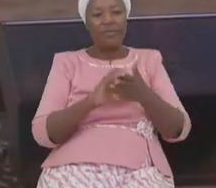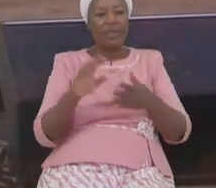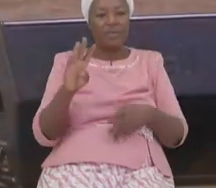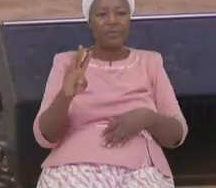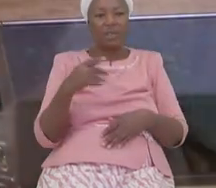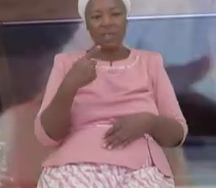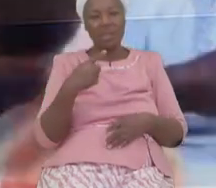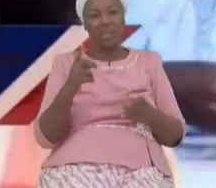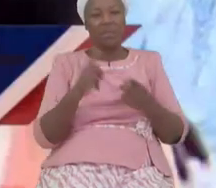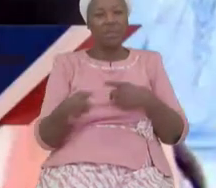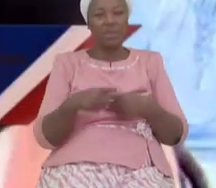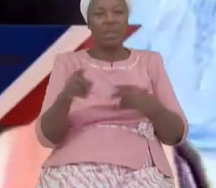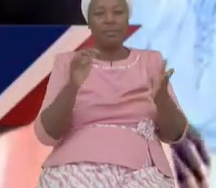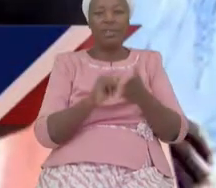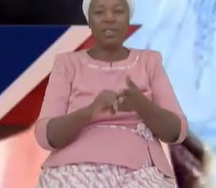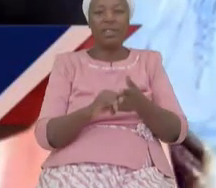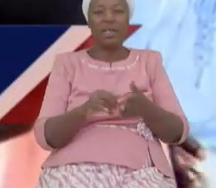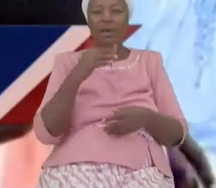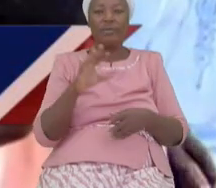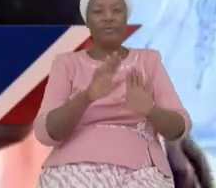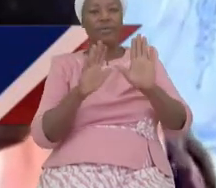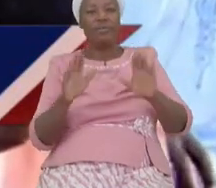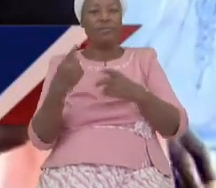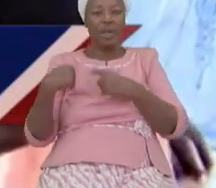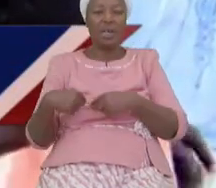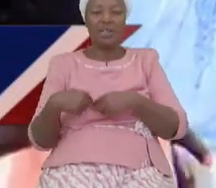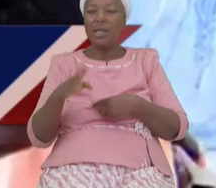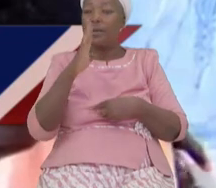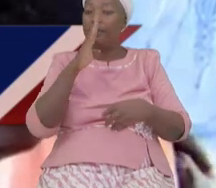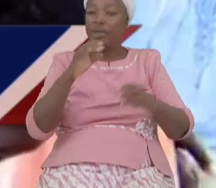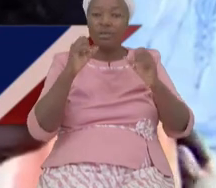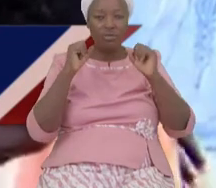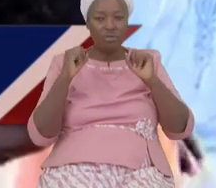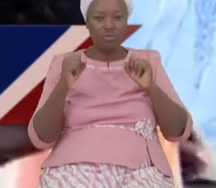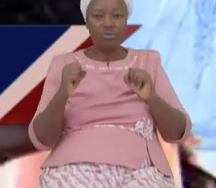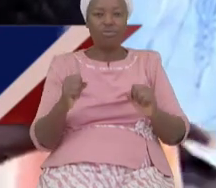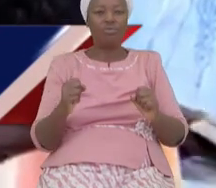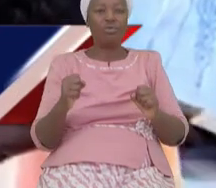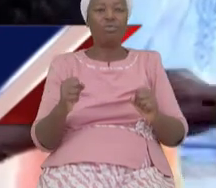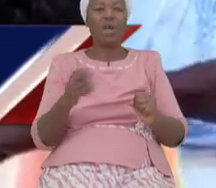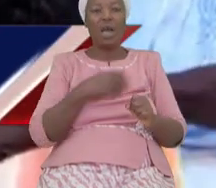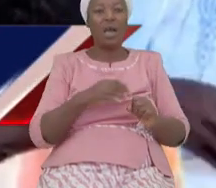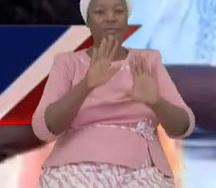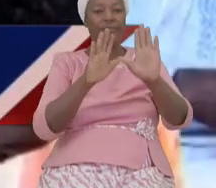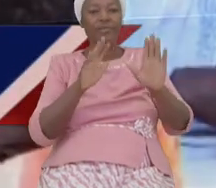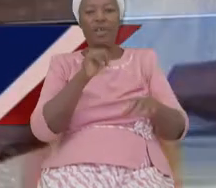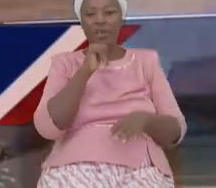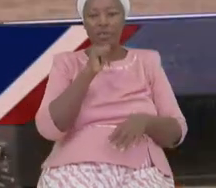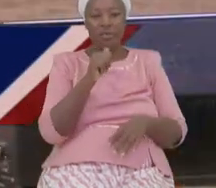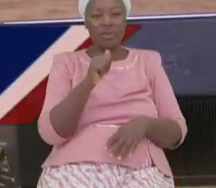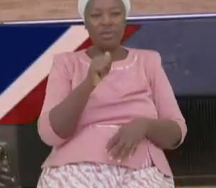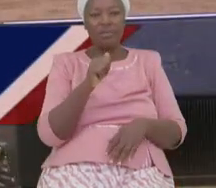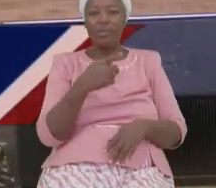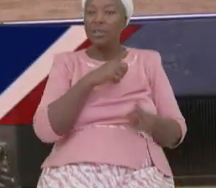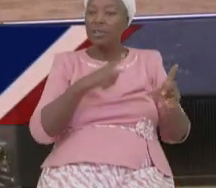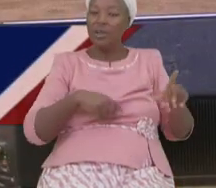to them that of a fearful heart, be strong and fear not. The Lord sent